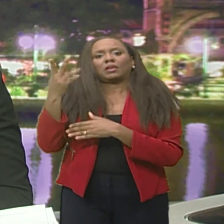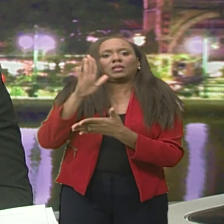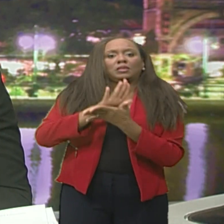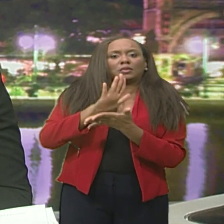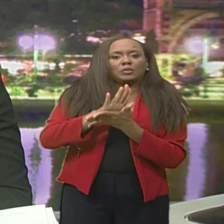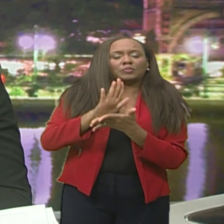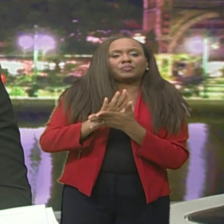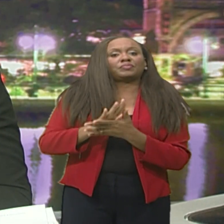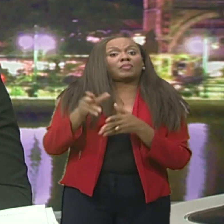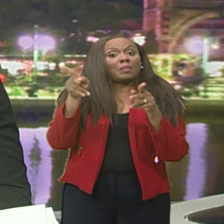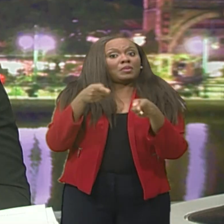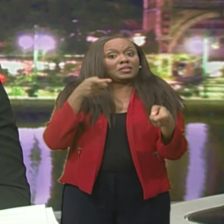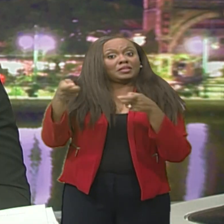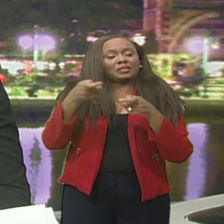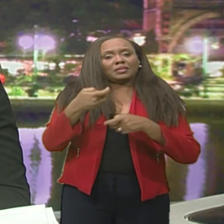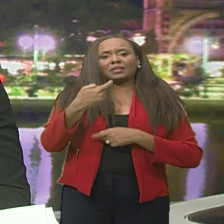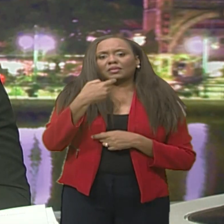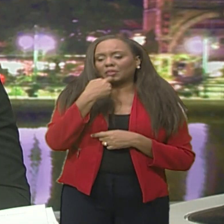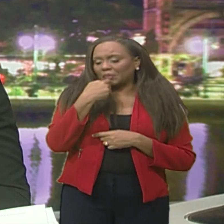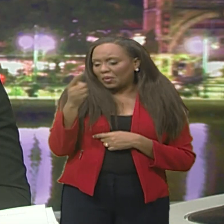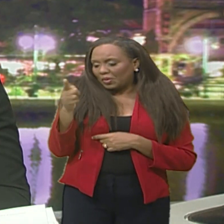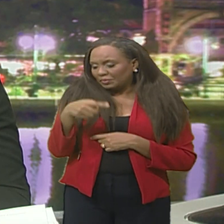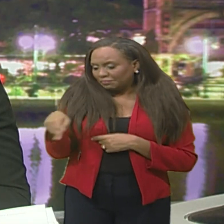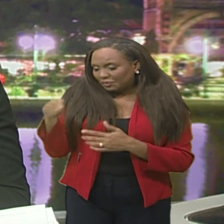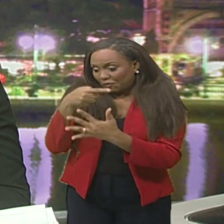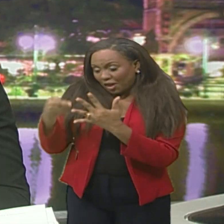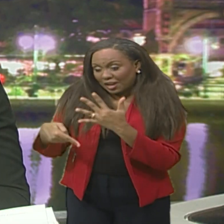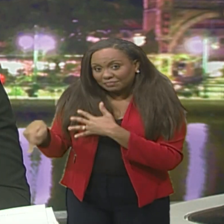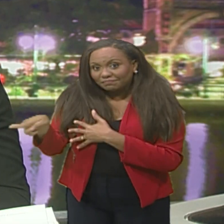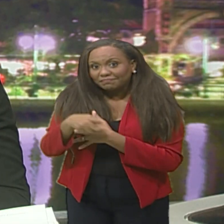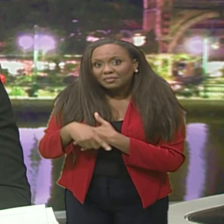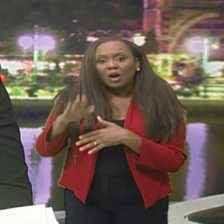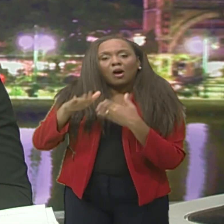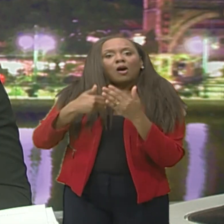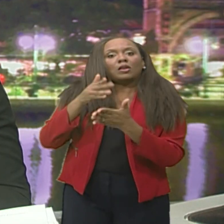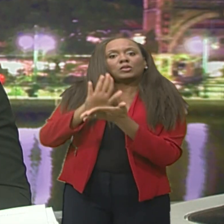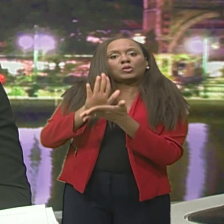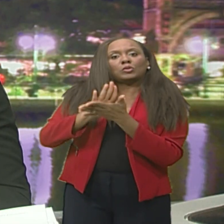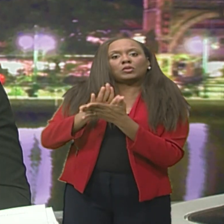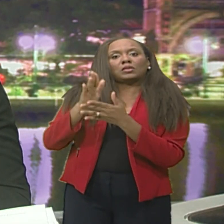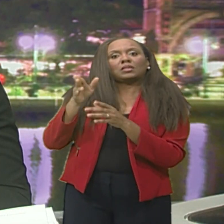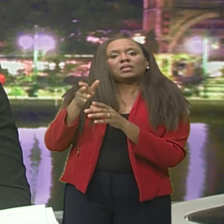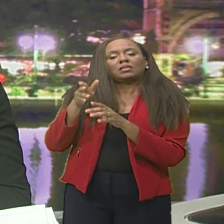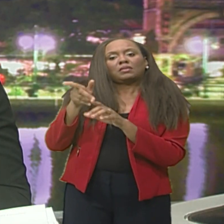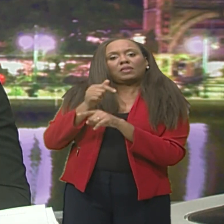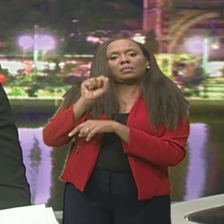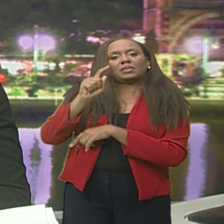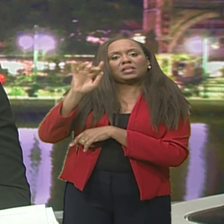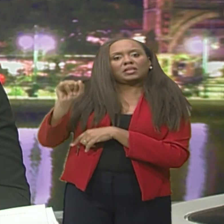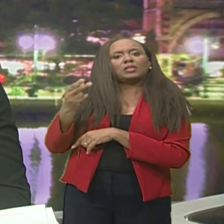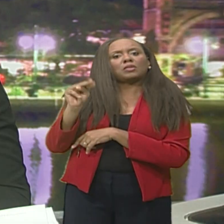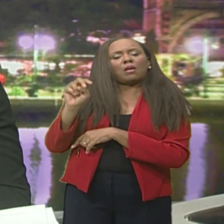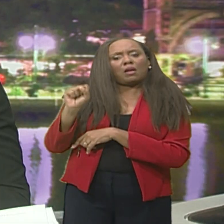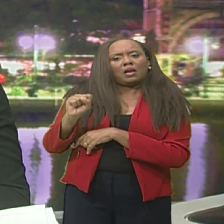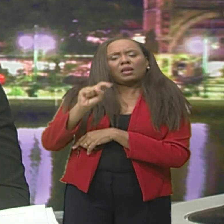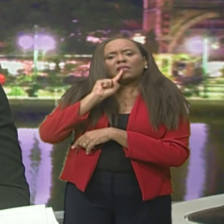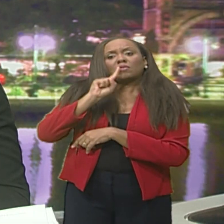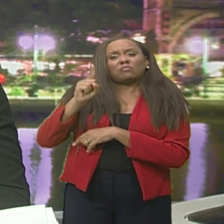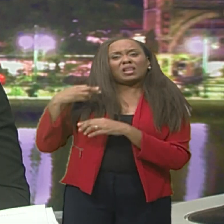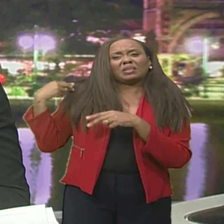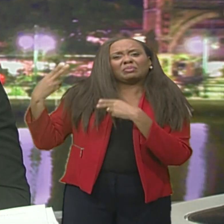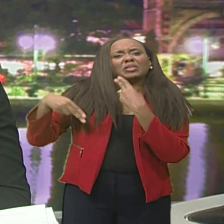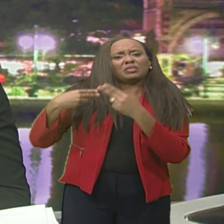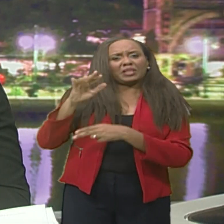fund, Ryan Brathwaite, told the students drawn from schools in St. John they have an opportunity to create a legacy for